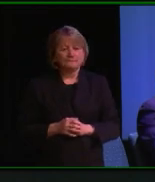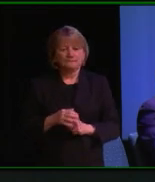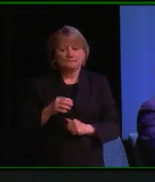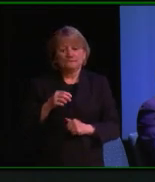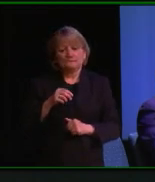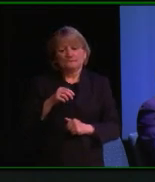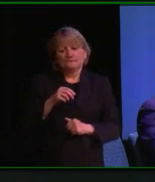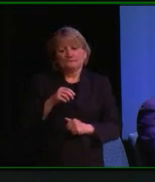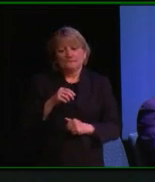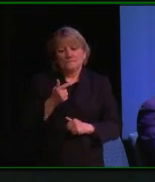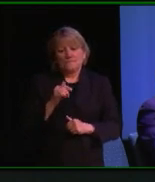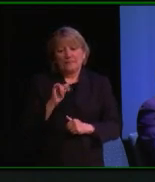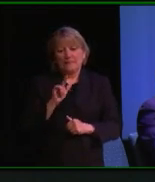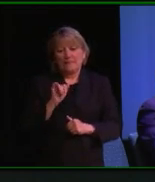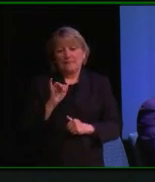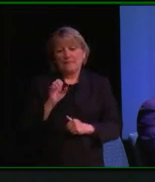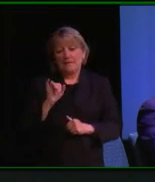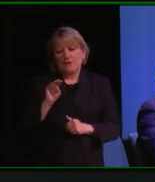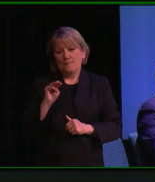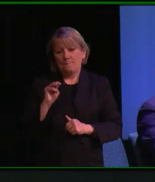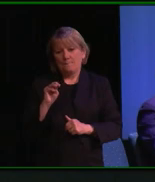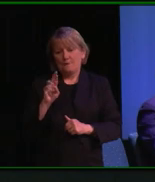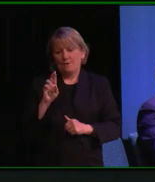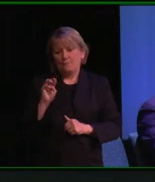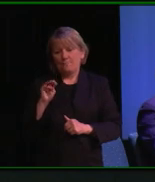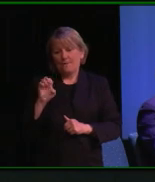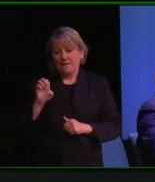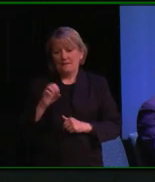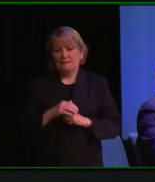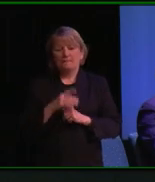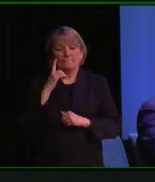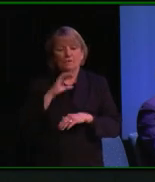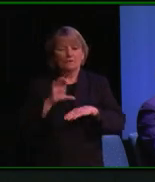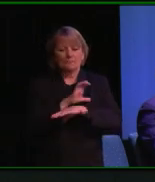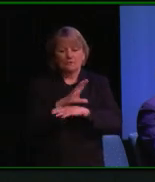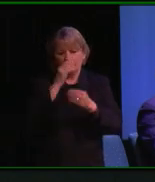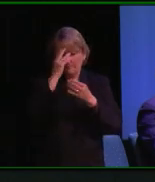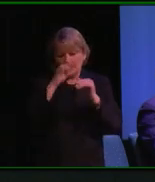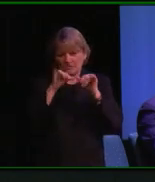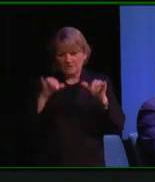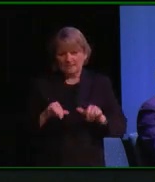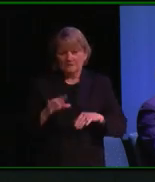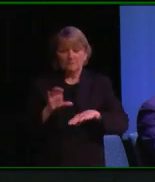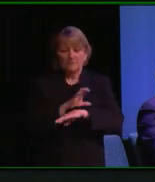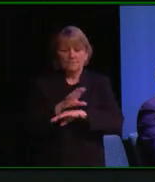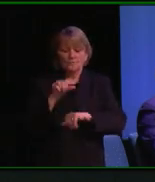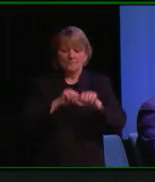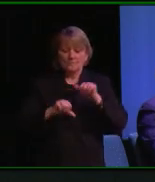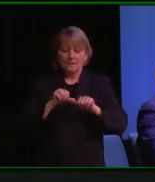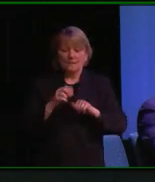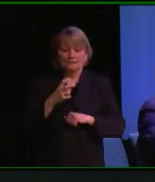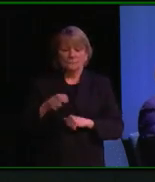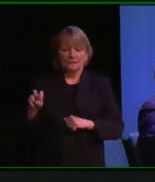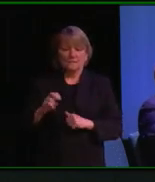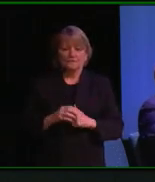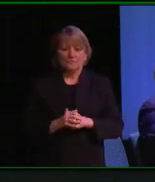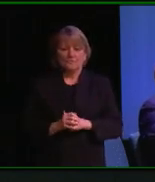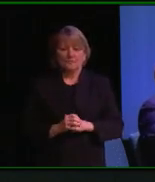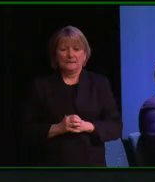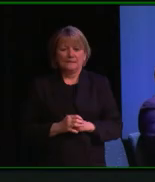Guilherme Lisboa for Computer Information Systems, Computer Science Transfer.